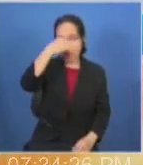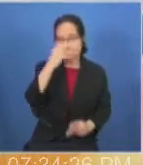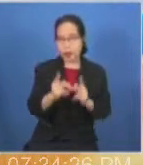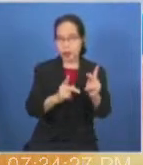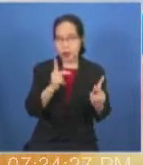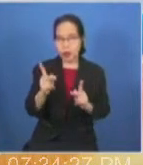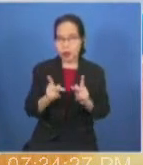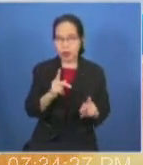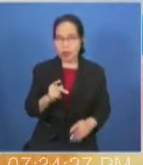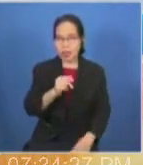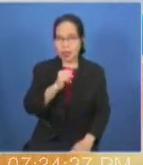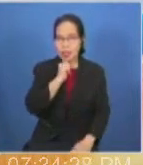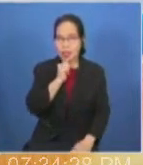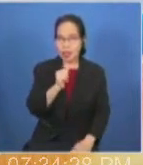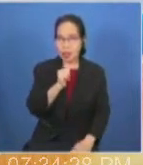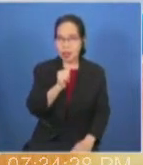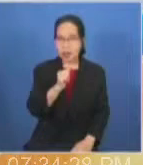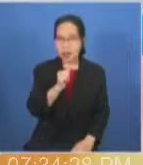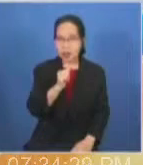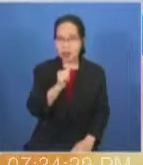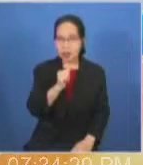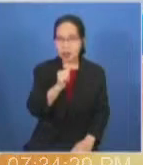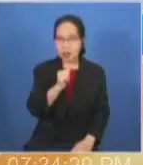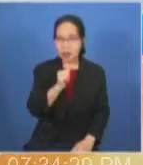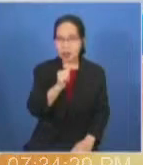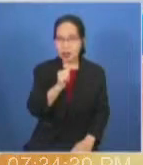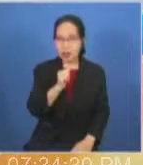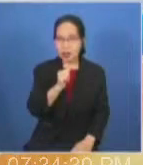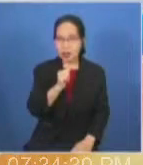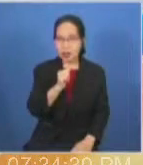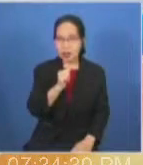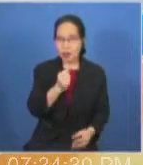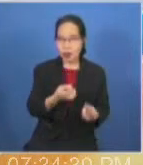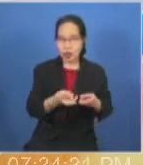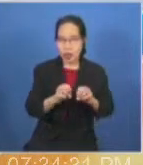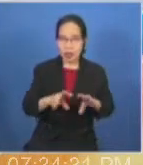So what are we going to accord to our fellow men?